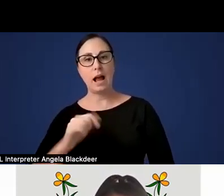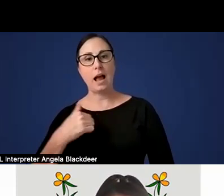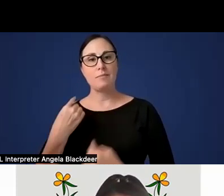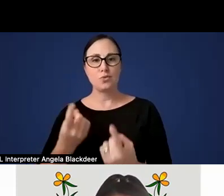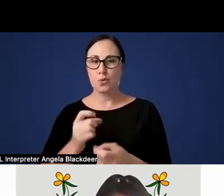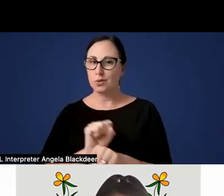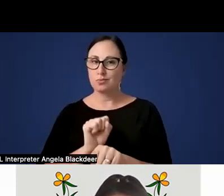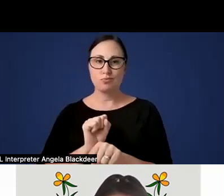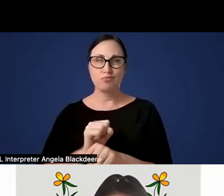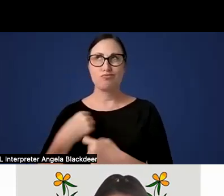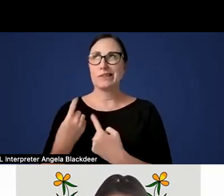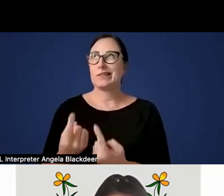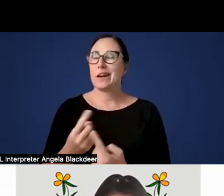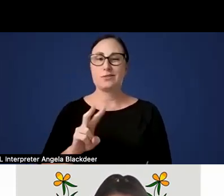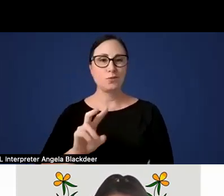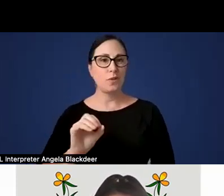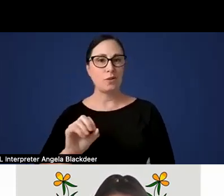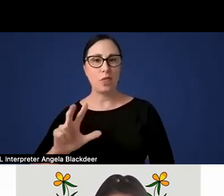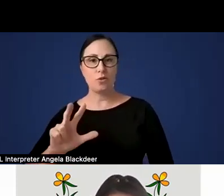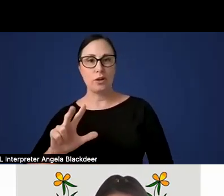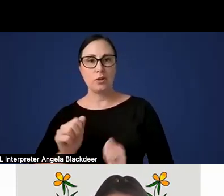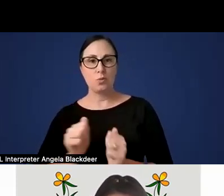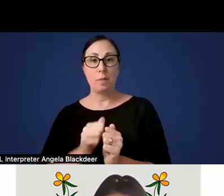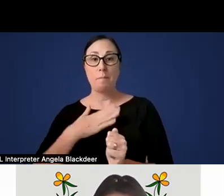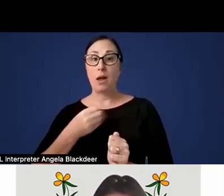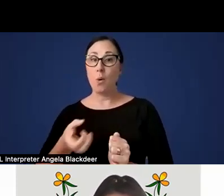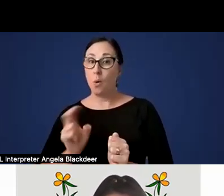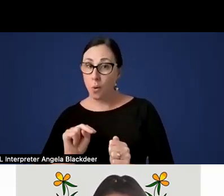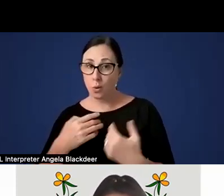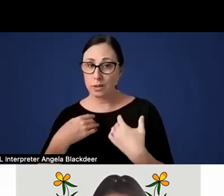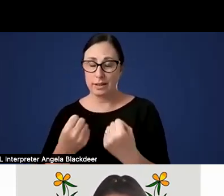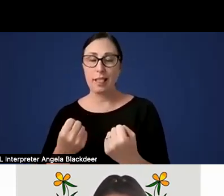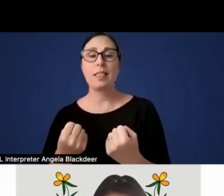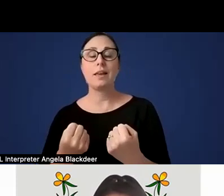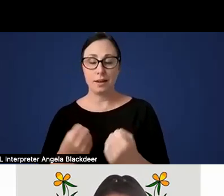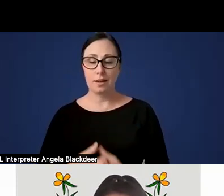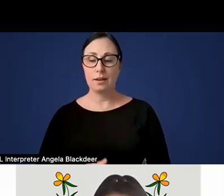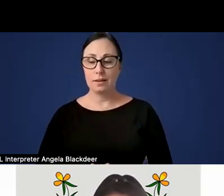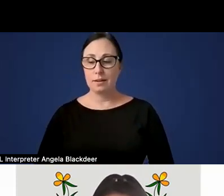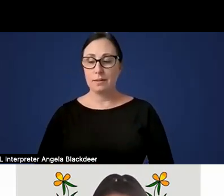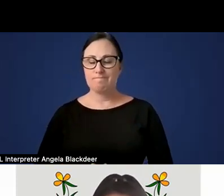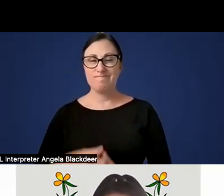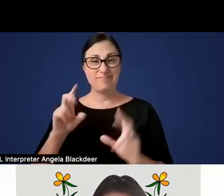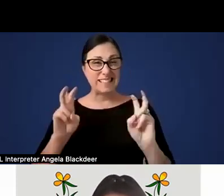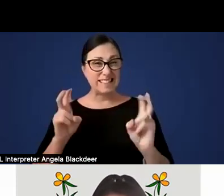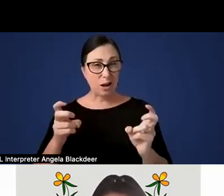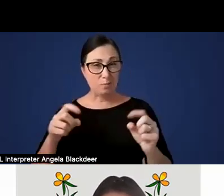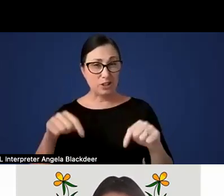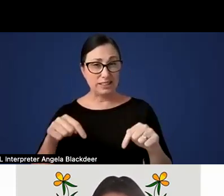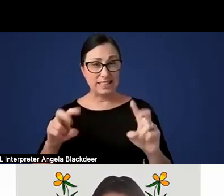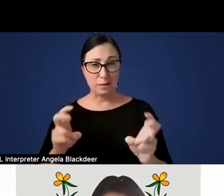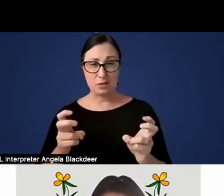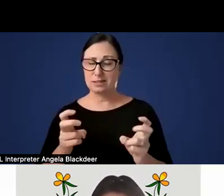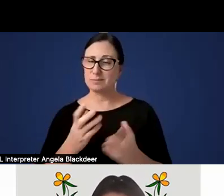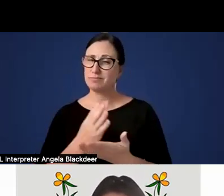2003 with my own healing. And this subject is really part of my heart.